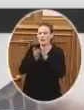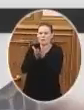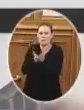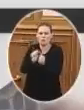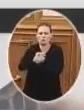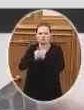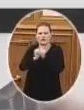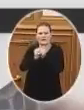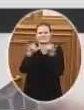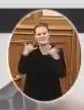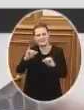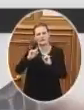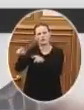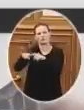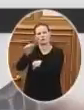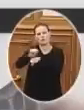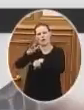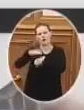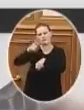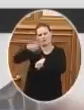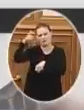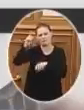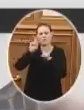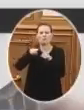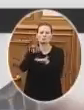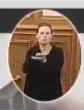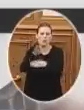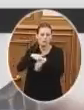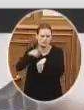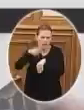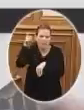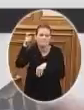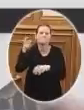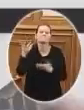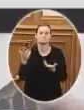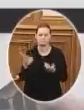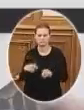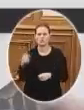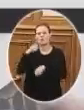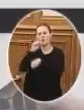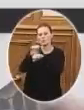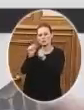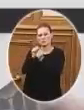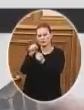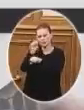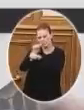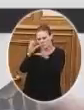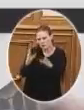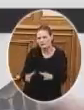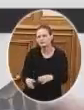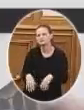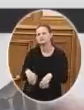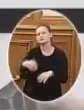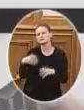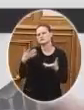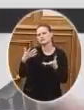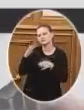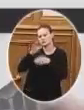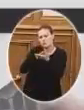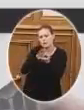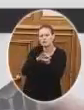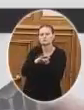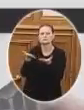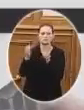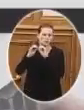in organizing all of this coordination with employers, employees, schools, and institutions. The final and third progress report